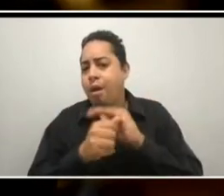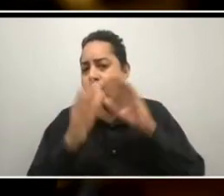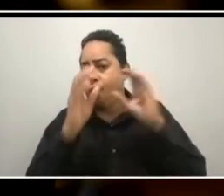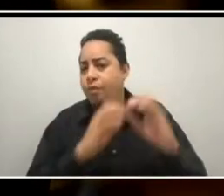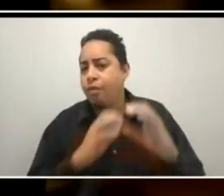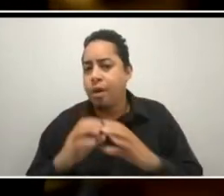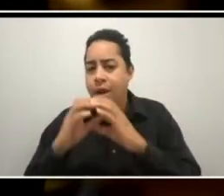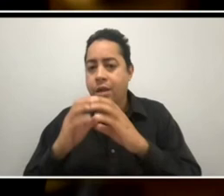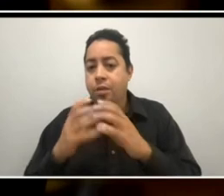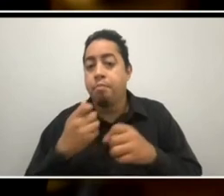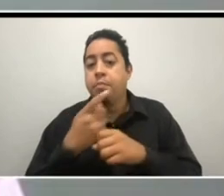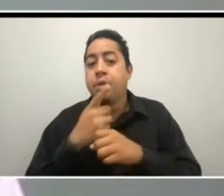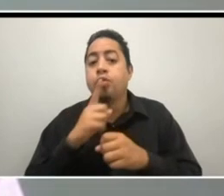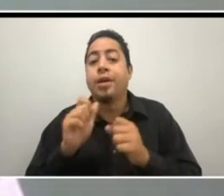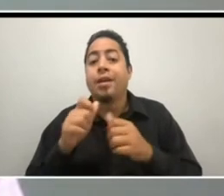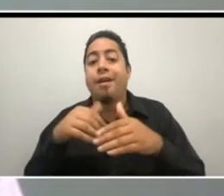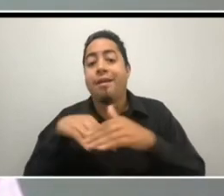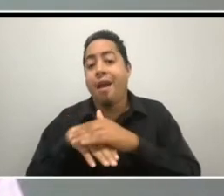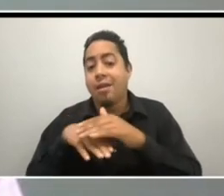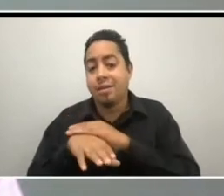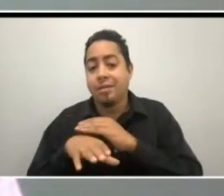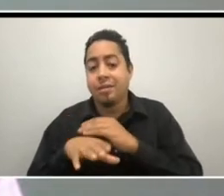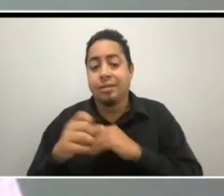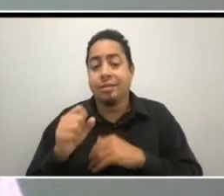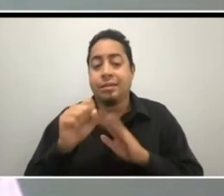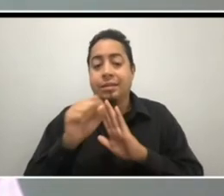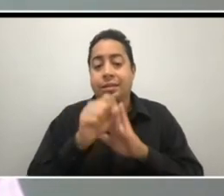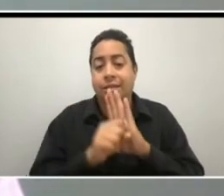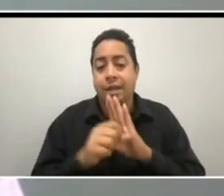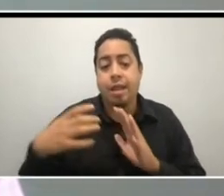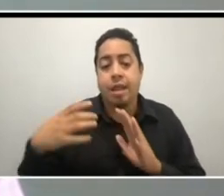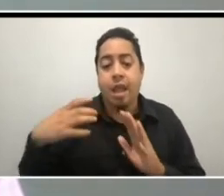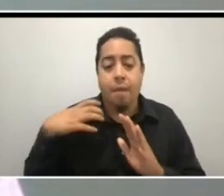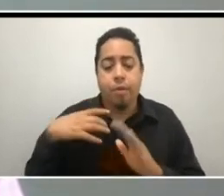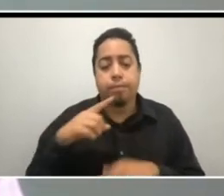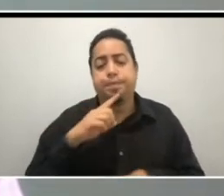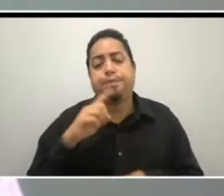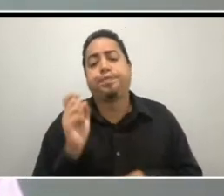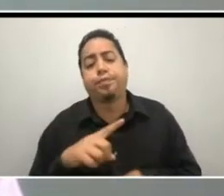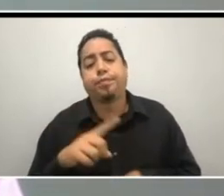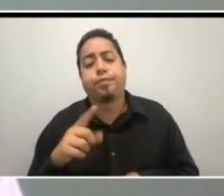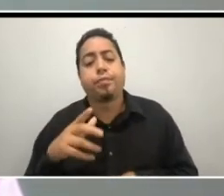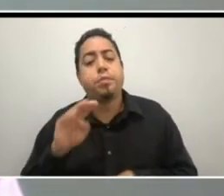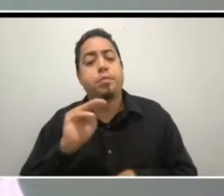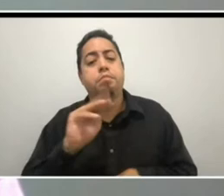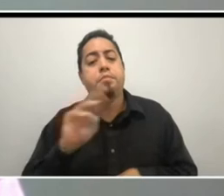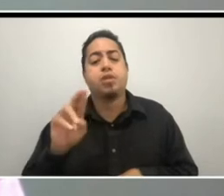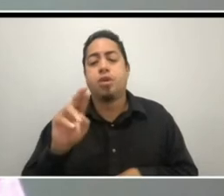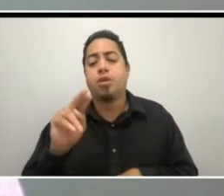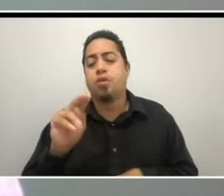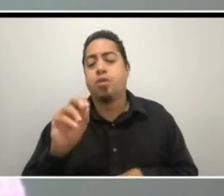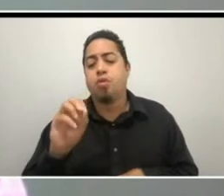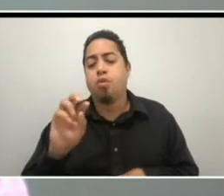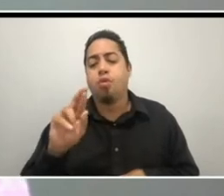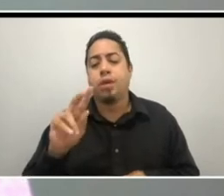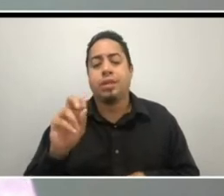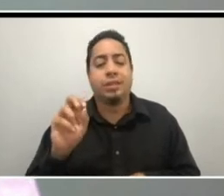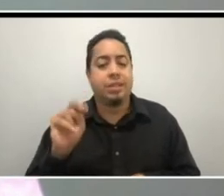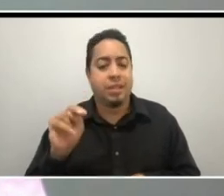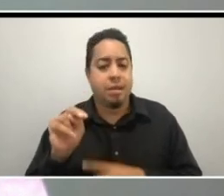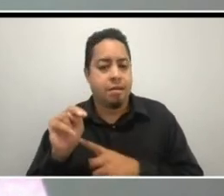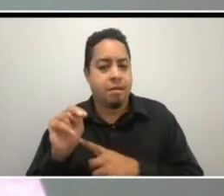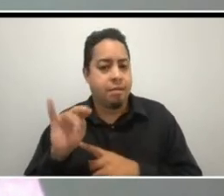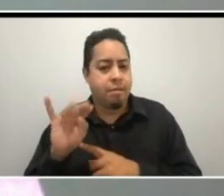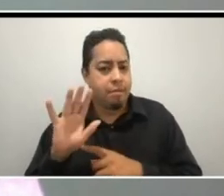capitol, as required in Michigan. Did Mr. Norton say who he was working with at all on this effort to have electors